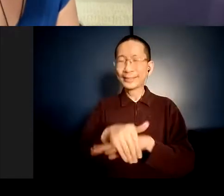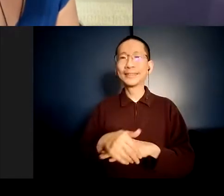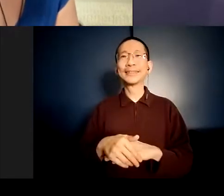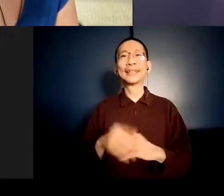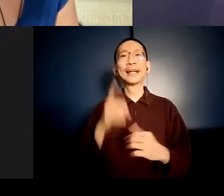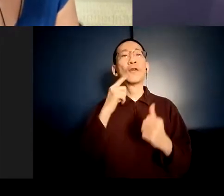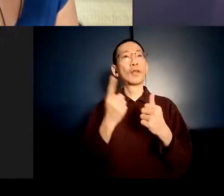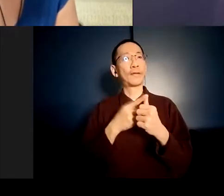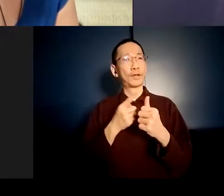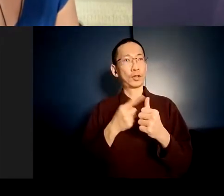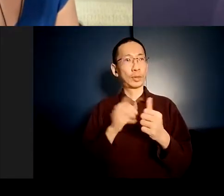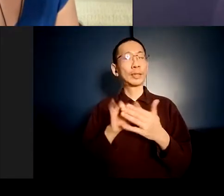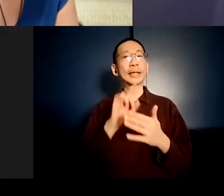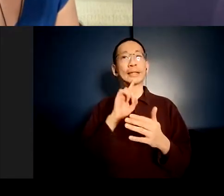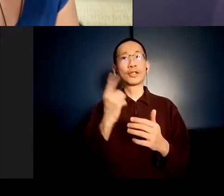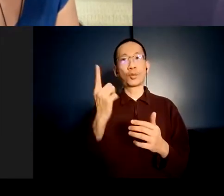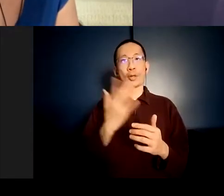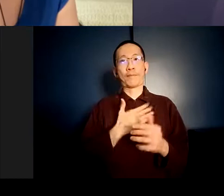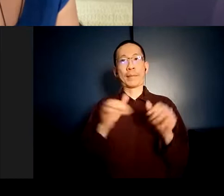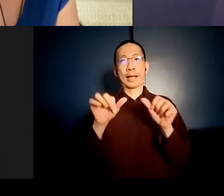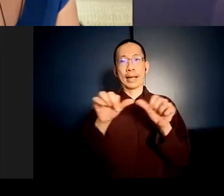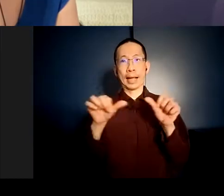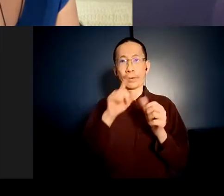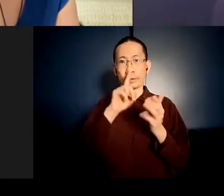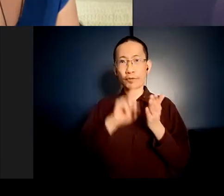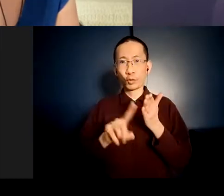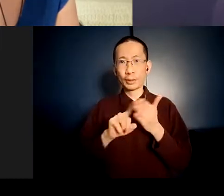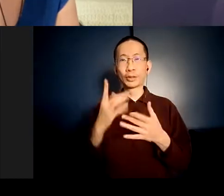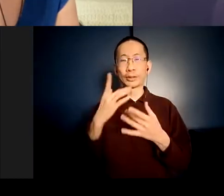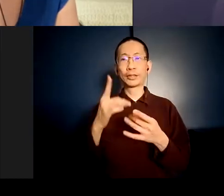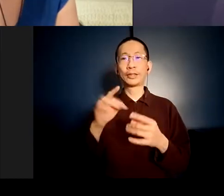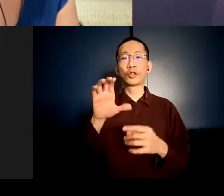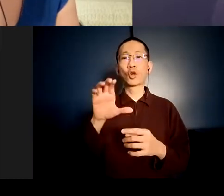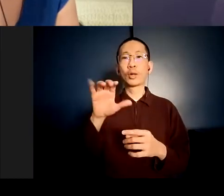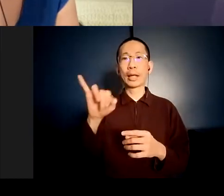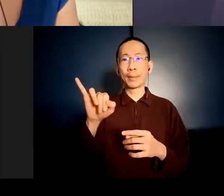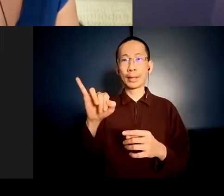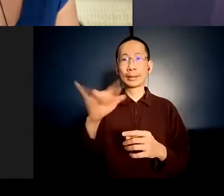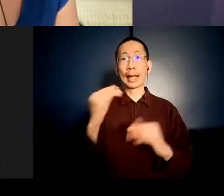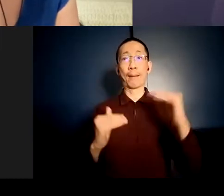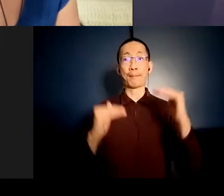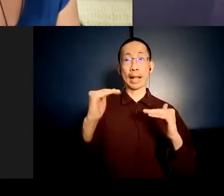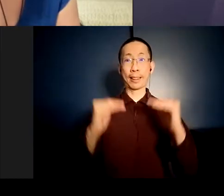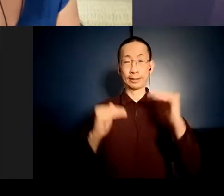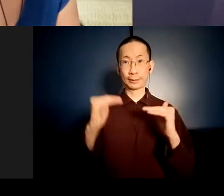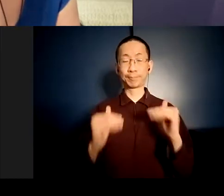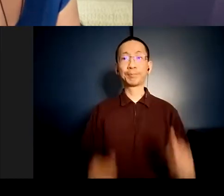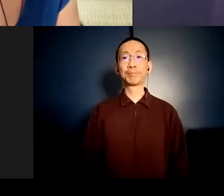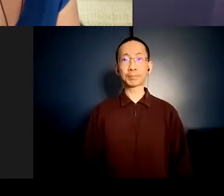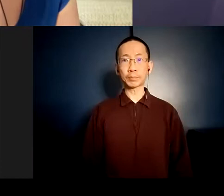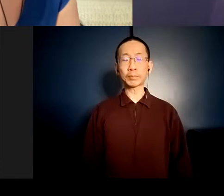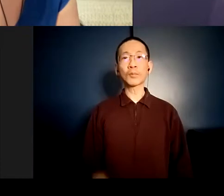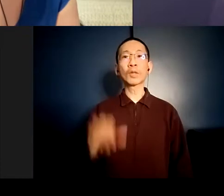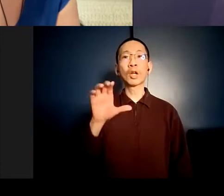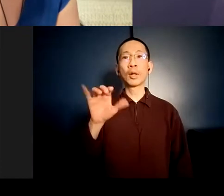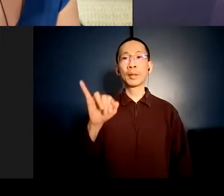first one, that's actually one of my areas of research interest, cochlear implants and balance. Cochlear